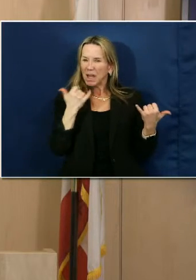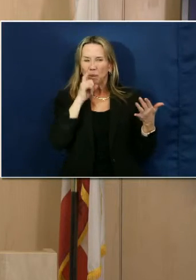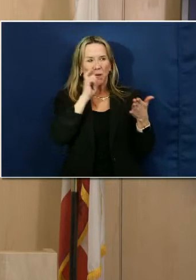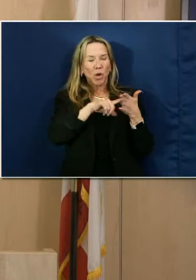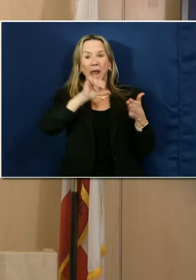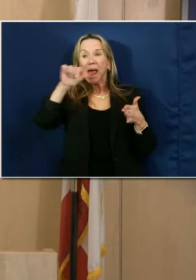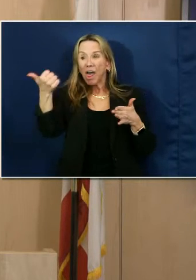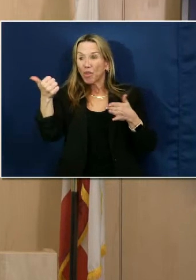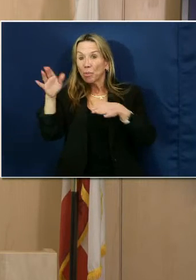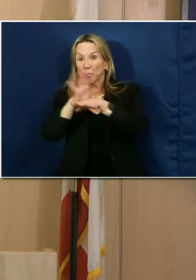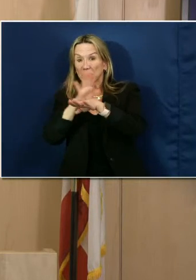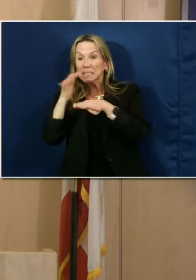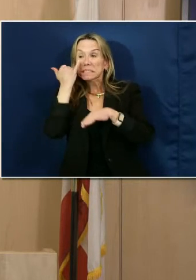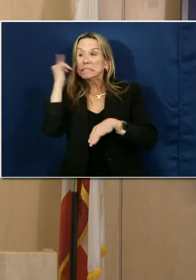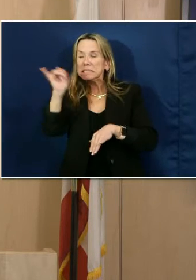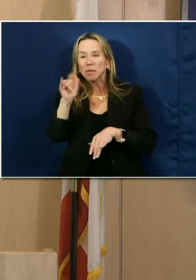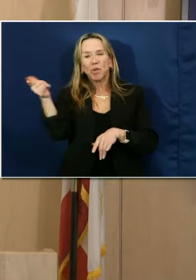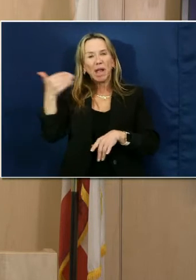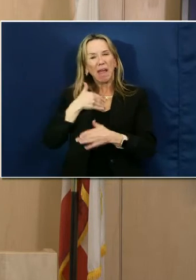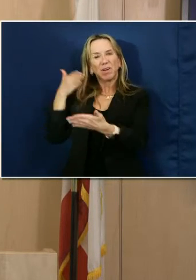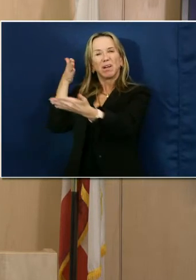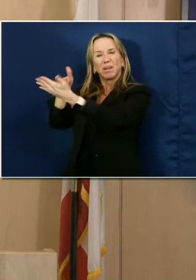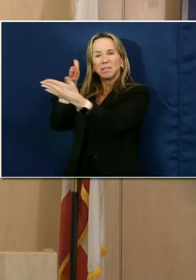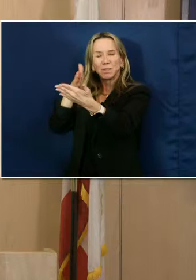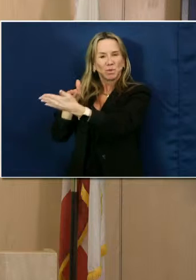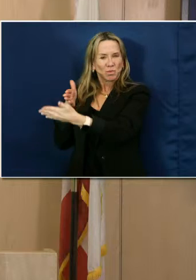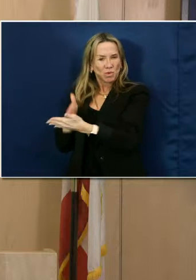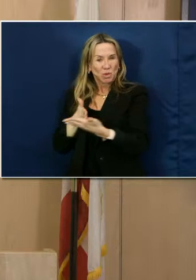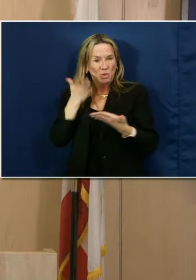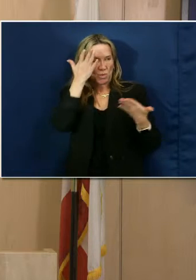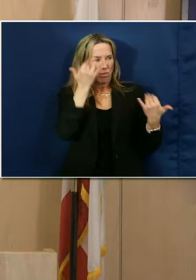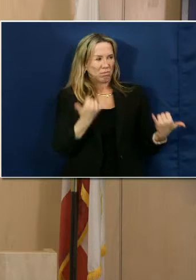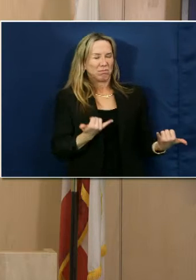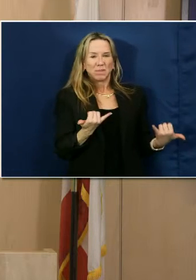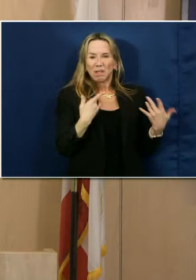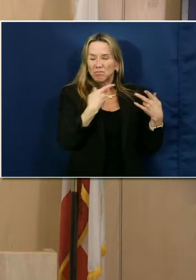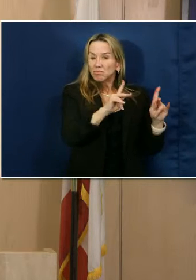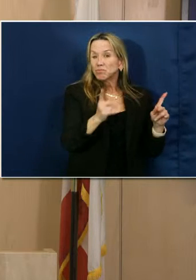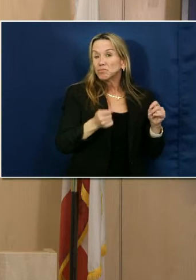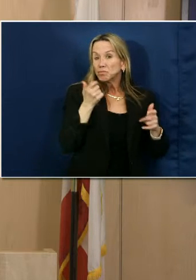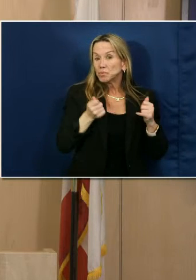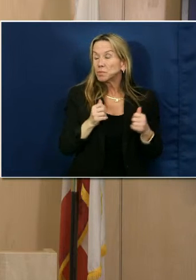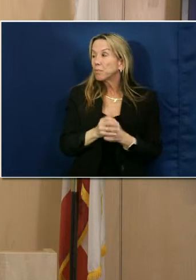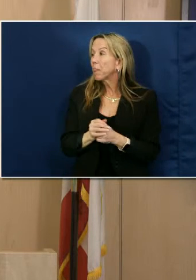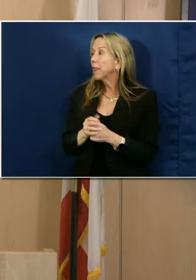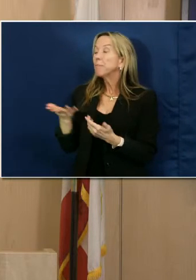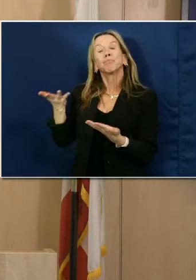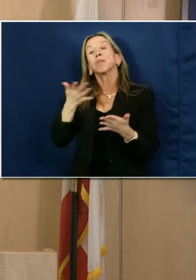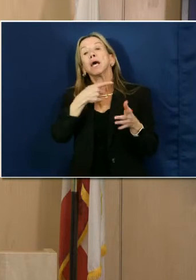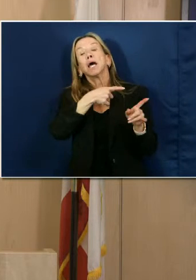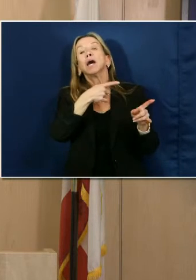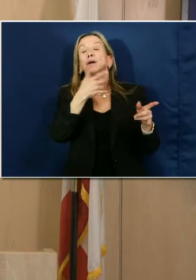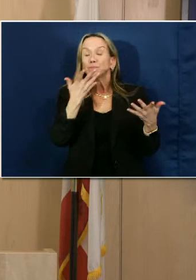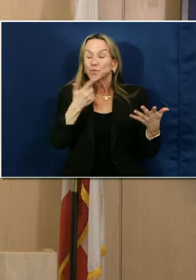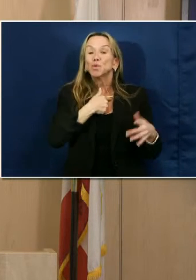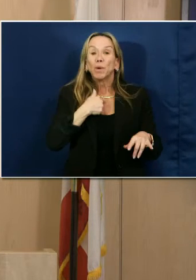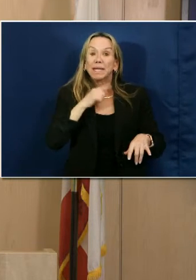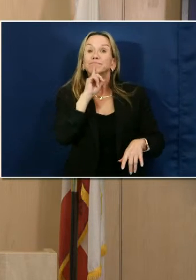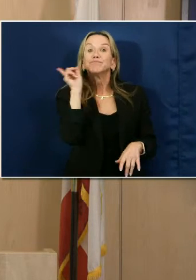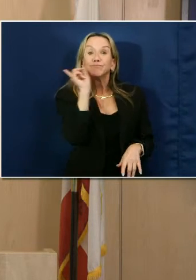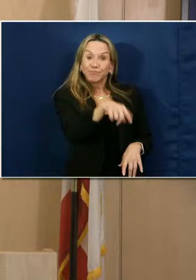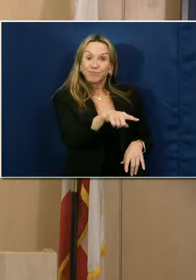open? The county public health order directed strip clubs to close. They sued. A